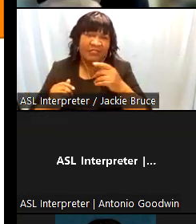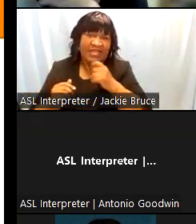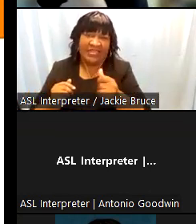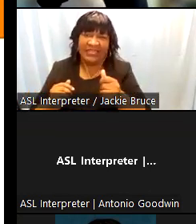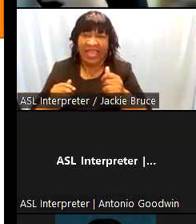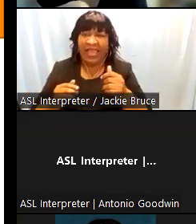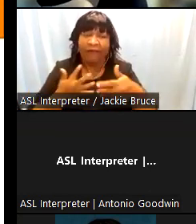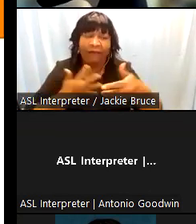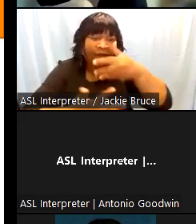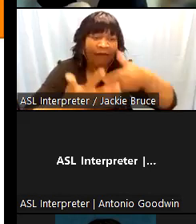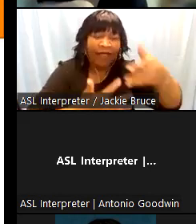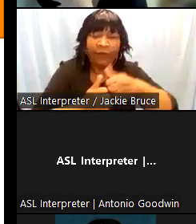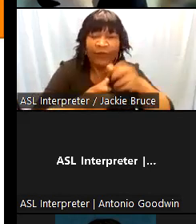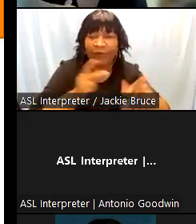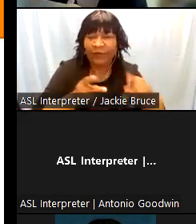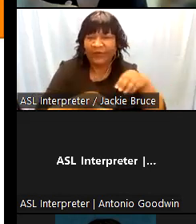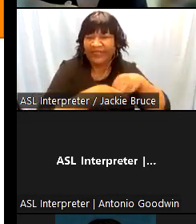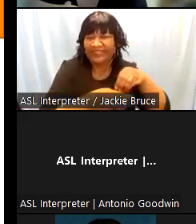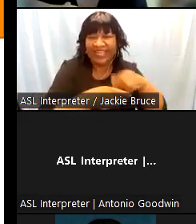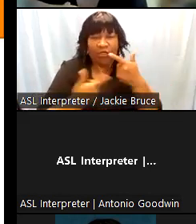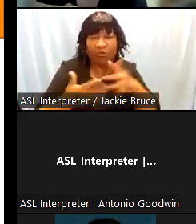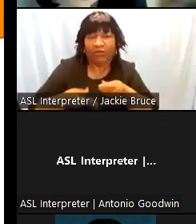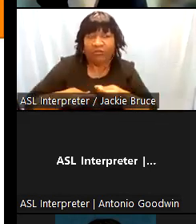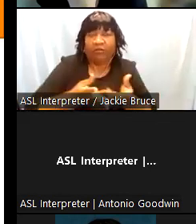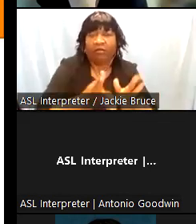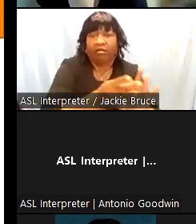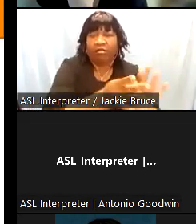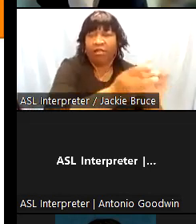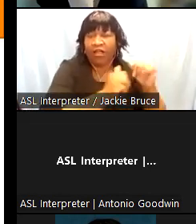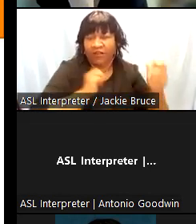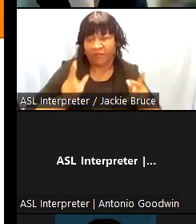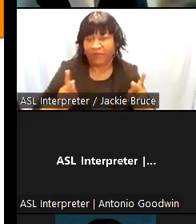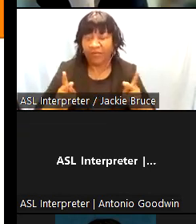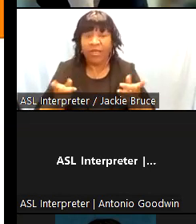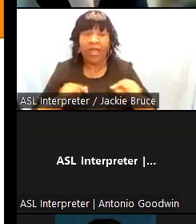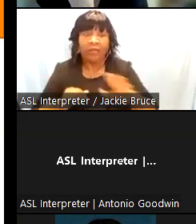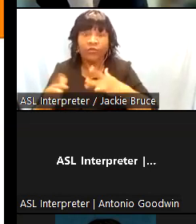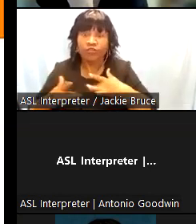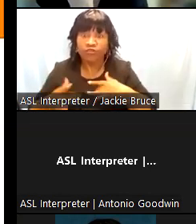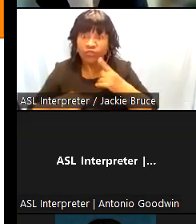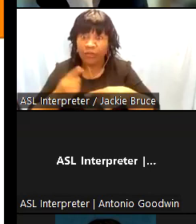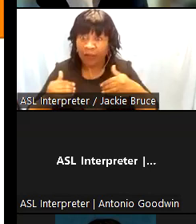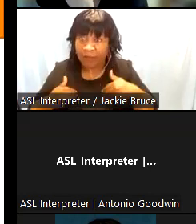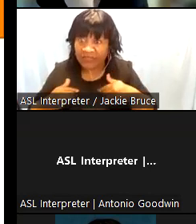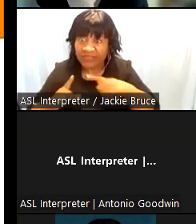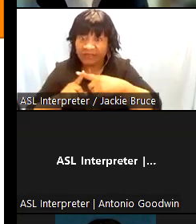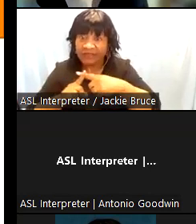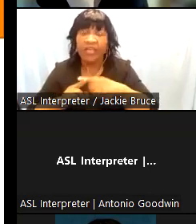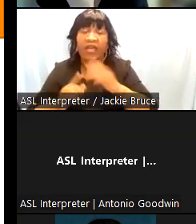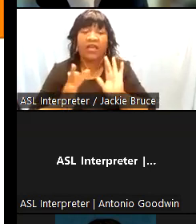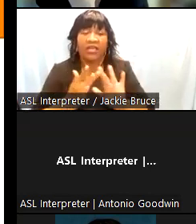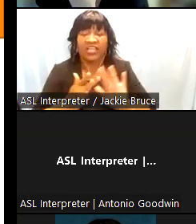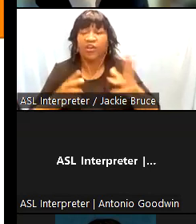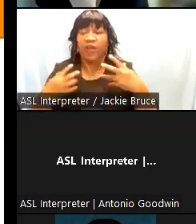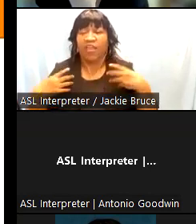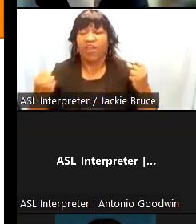time together with people inside to avoid passing it to them. And then again, if you have concerns about the positive test, contact your healthcare